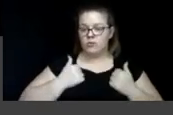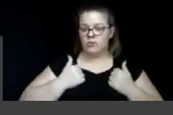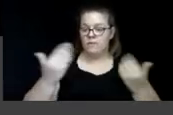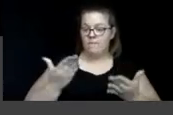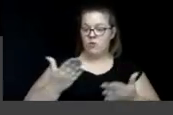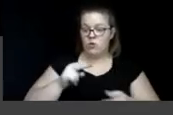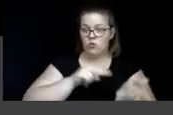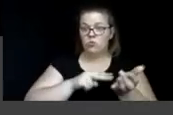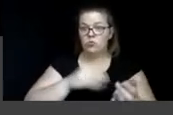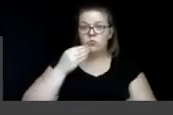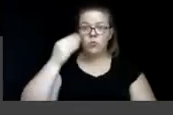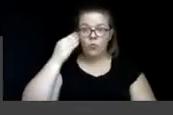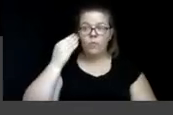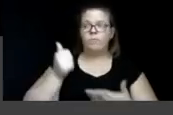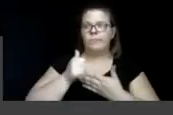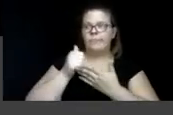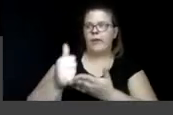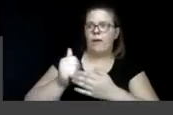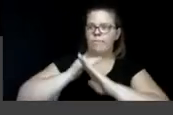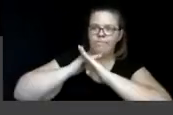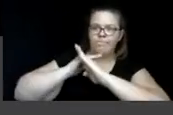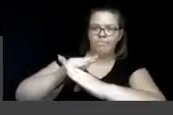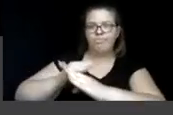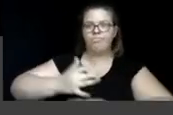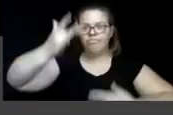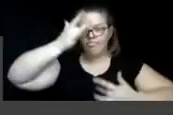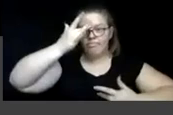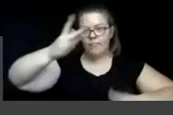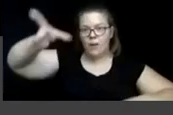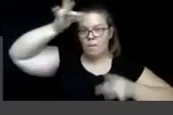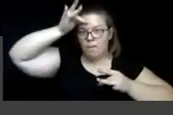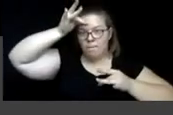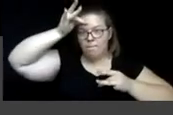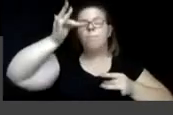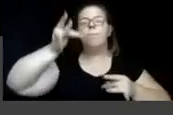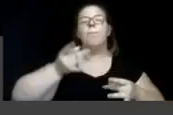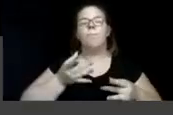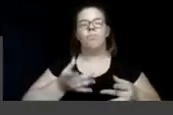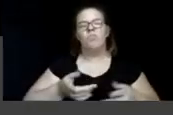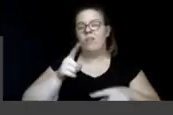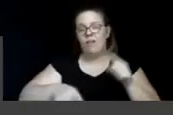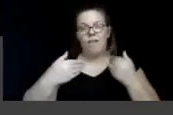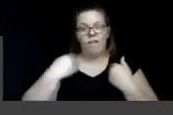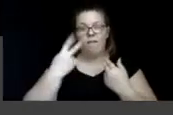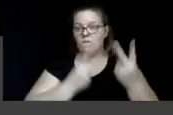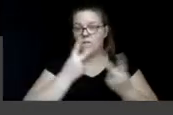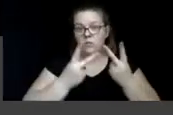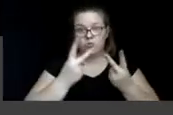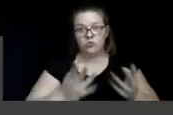order to help COVID stay out of our facility, we haven't been able to have any visitors come